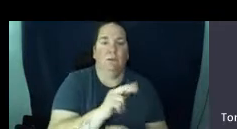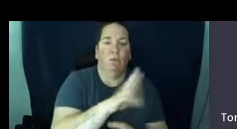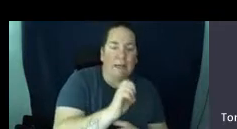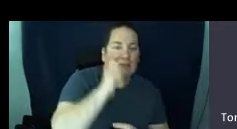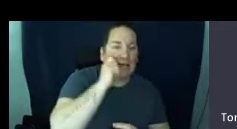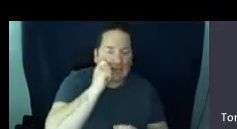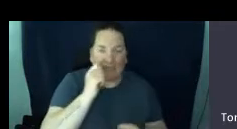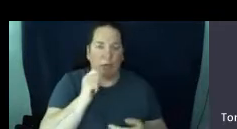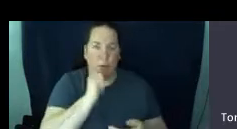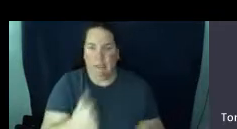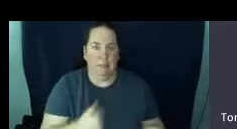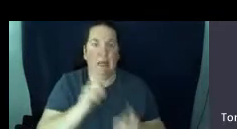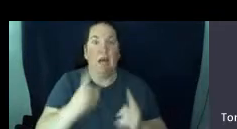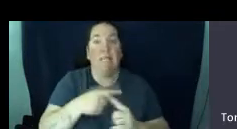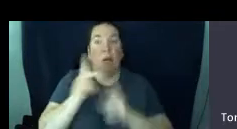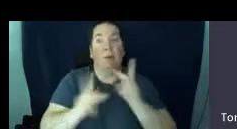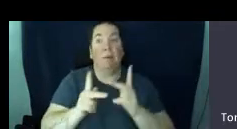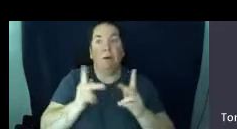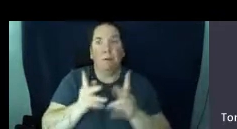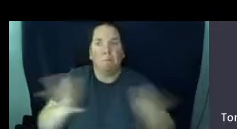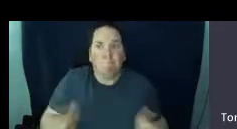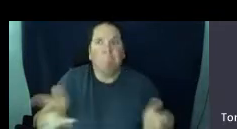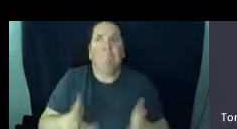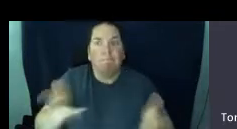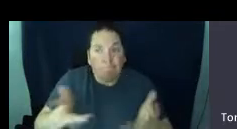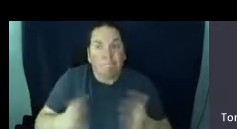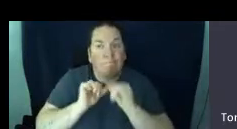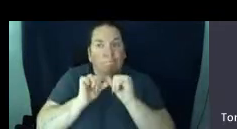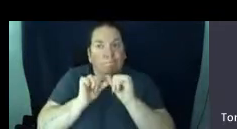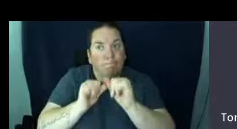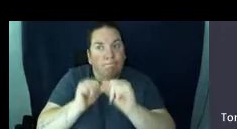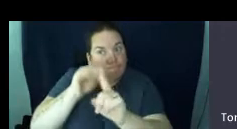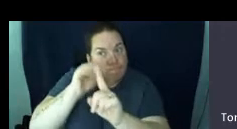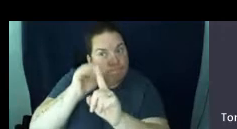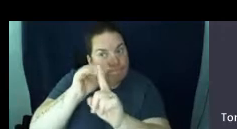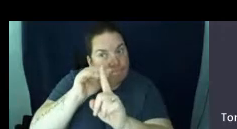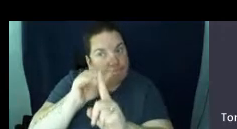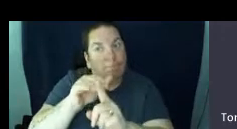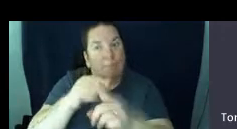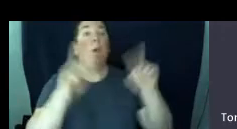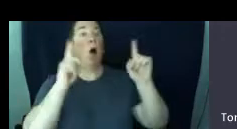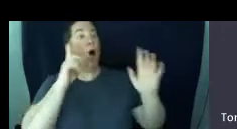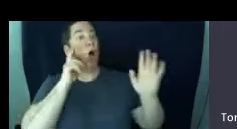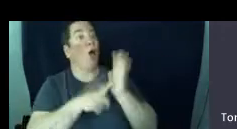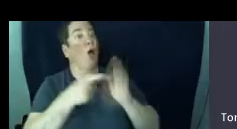like people pushed really hard for months and months and months, and of course, oh, look what we saw, the